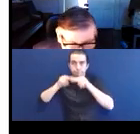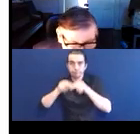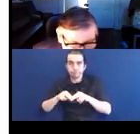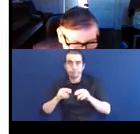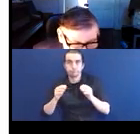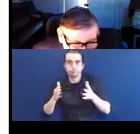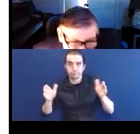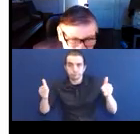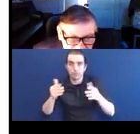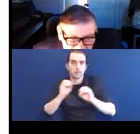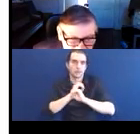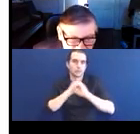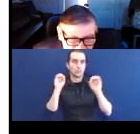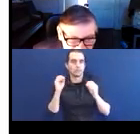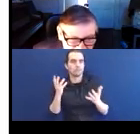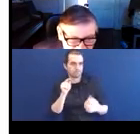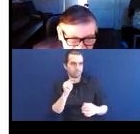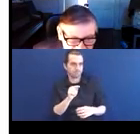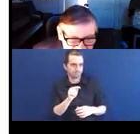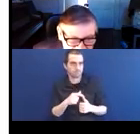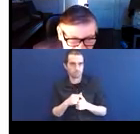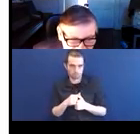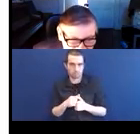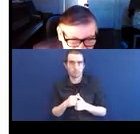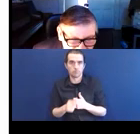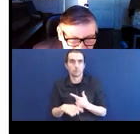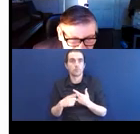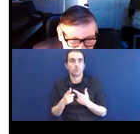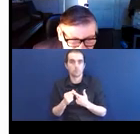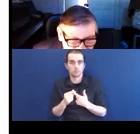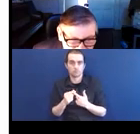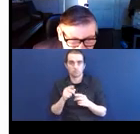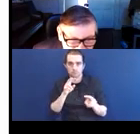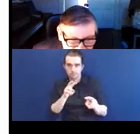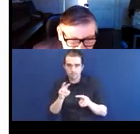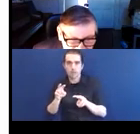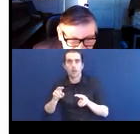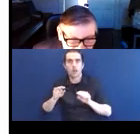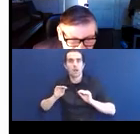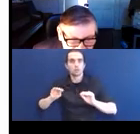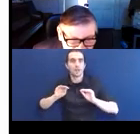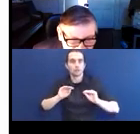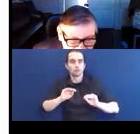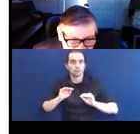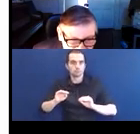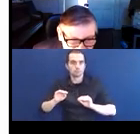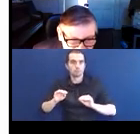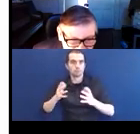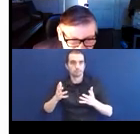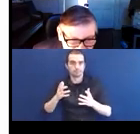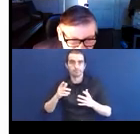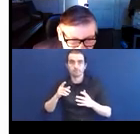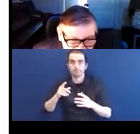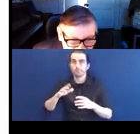market. And also lastly, when we don't have a focus on ensuring reasonable accommodation to persons with disabilities in